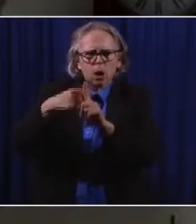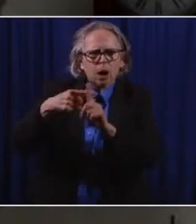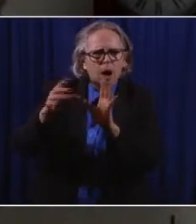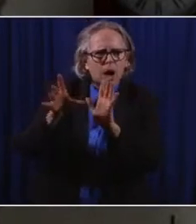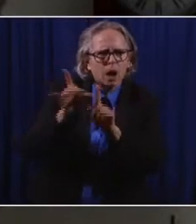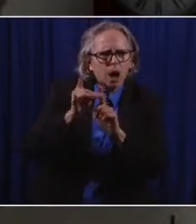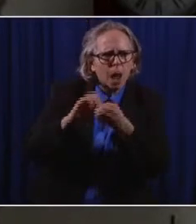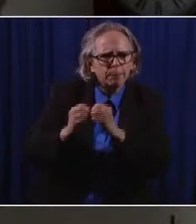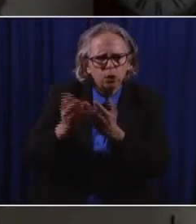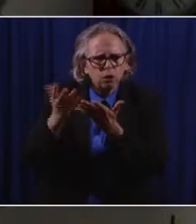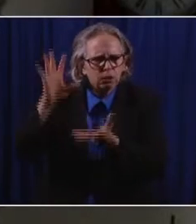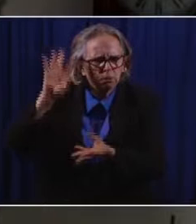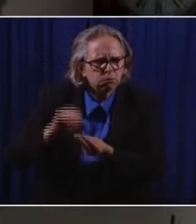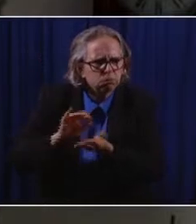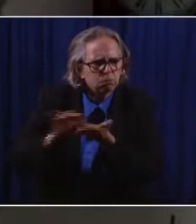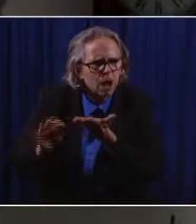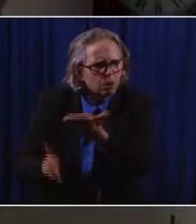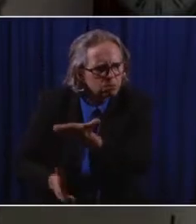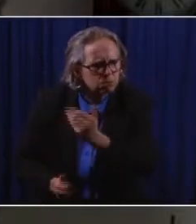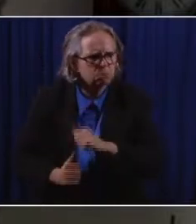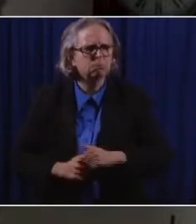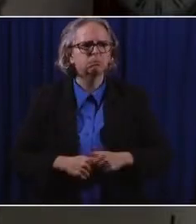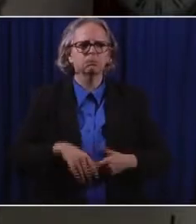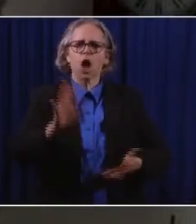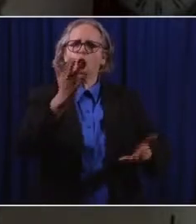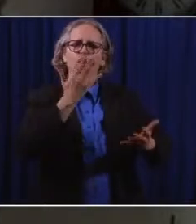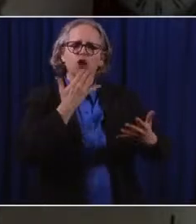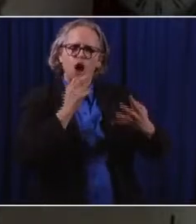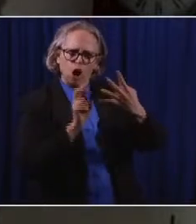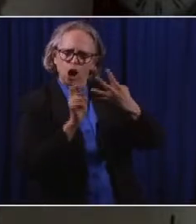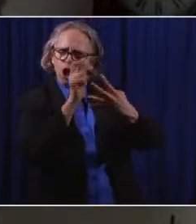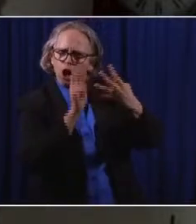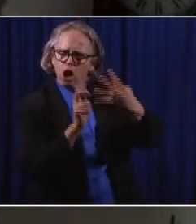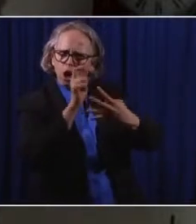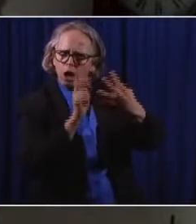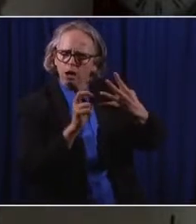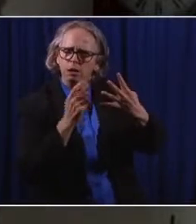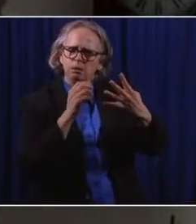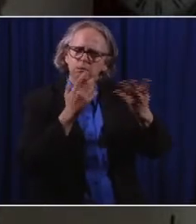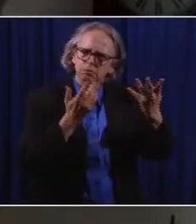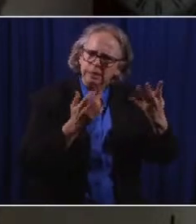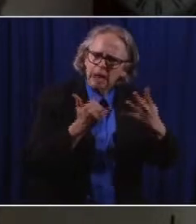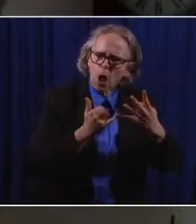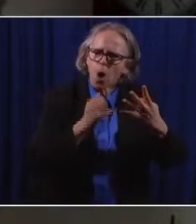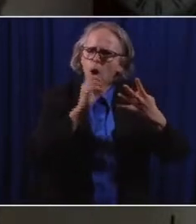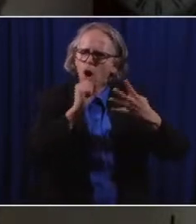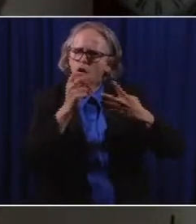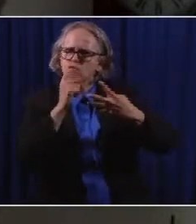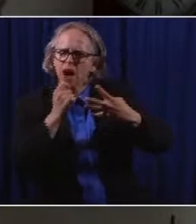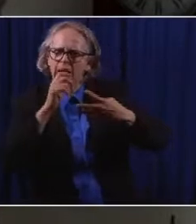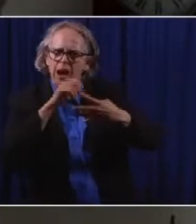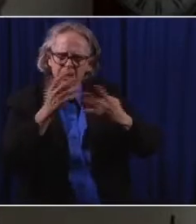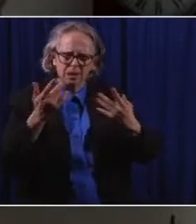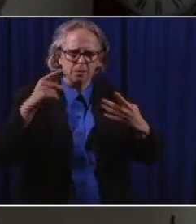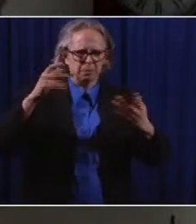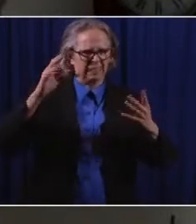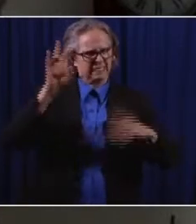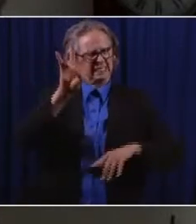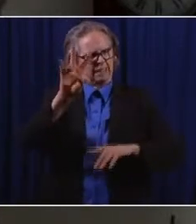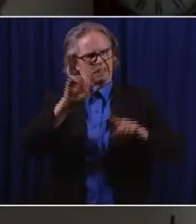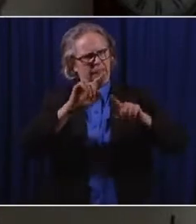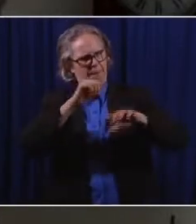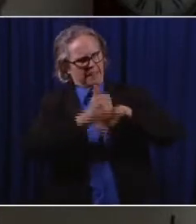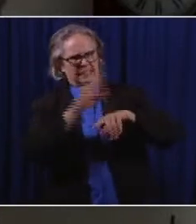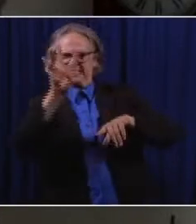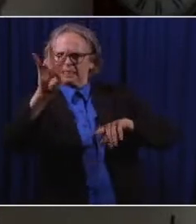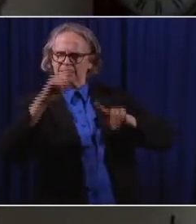I would also look at the color code and see, again, that is 7 different factors, including number of cases,